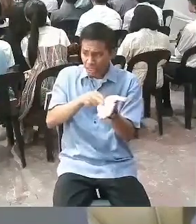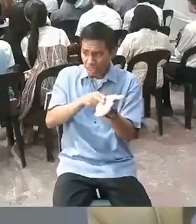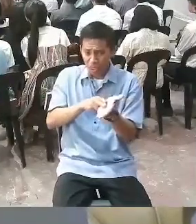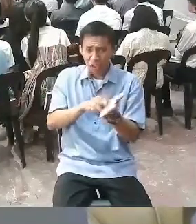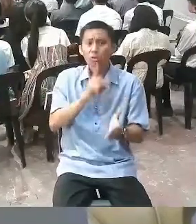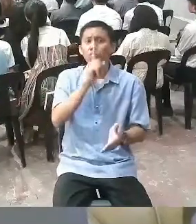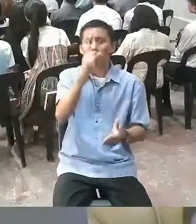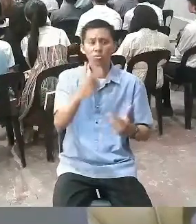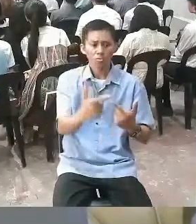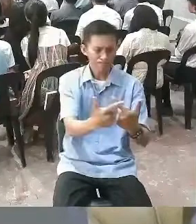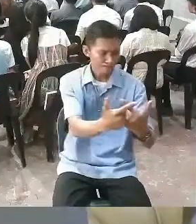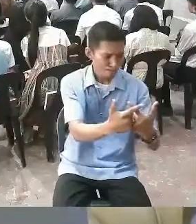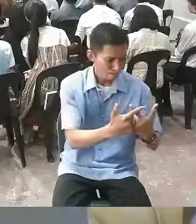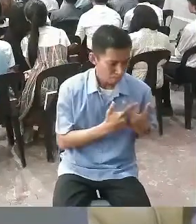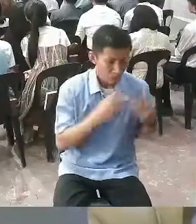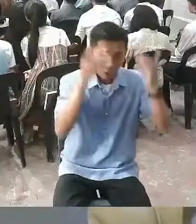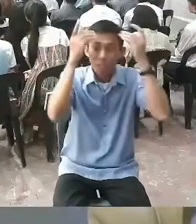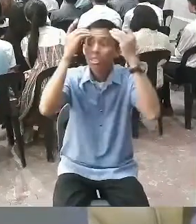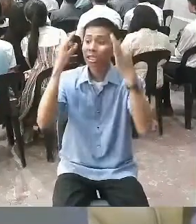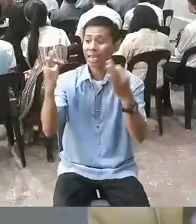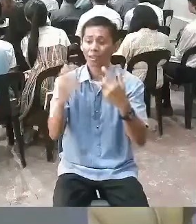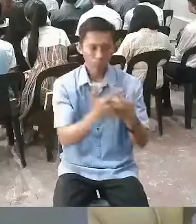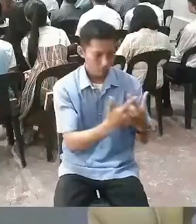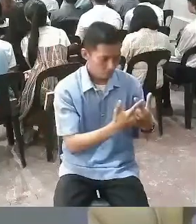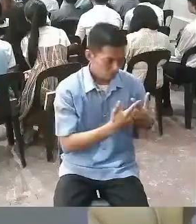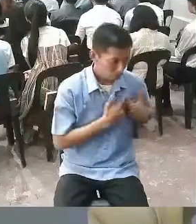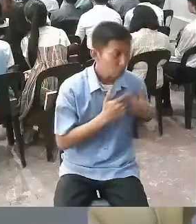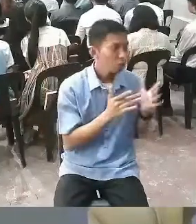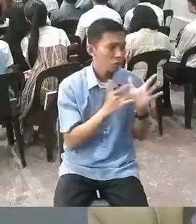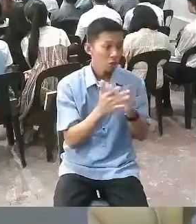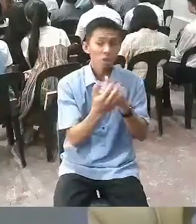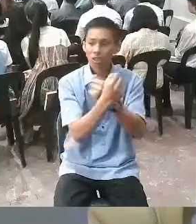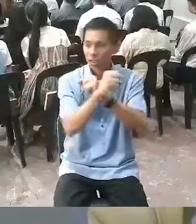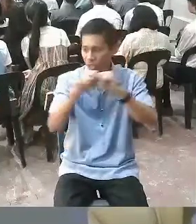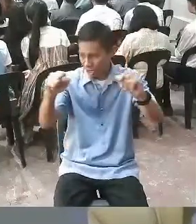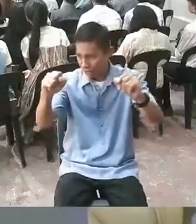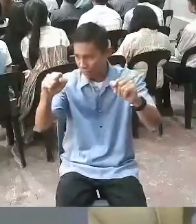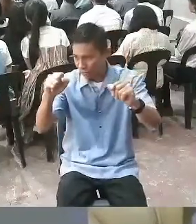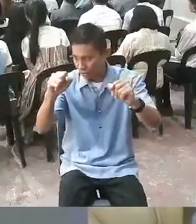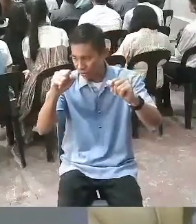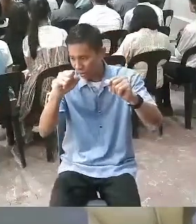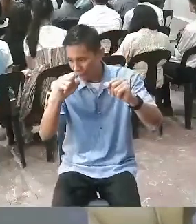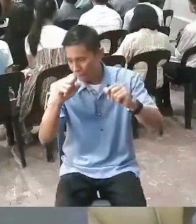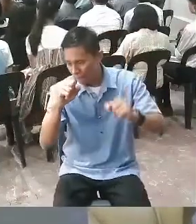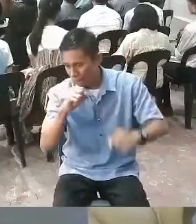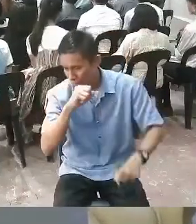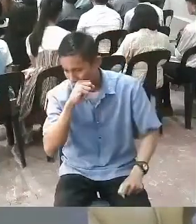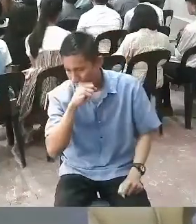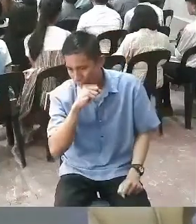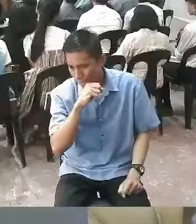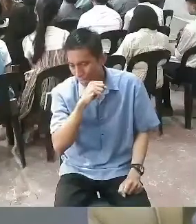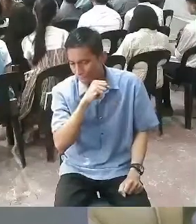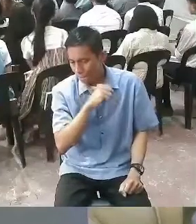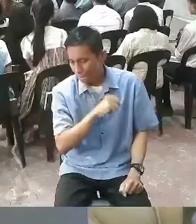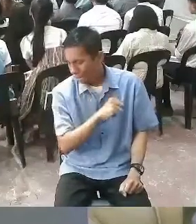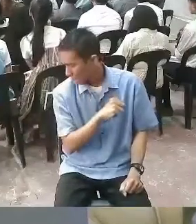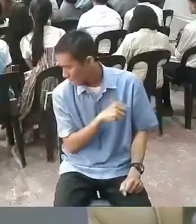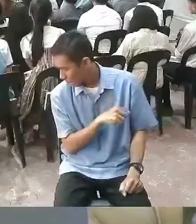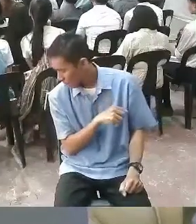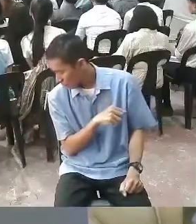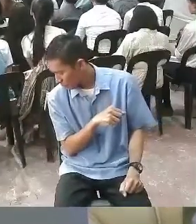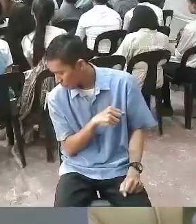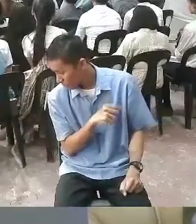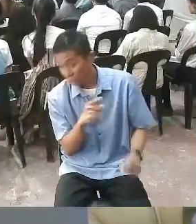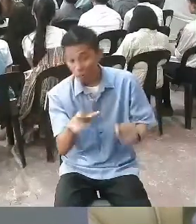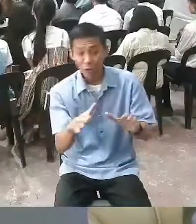as my Savior. Okay, and that was in the month of August of 1958. Okay. If you